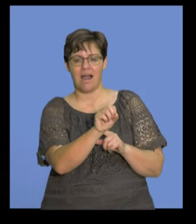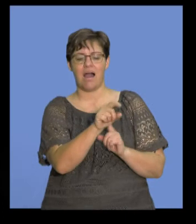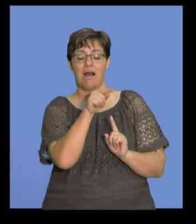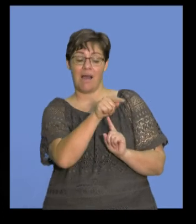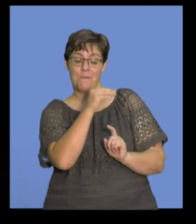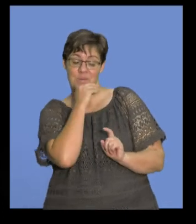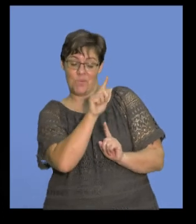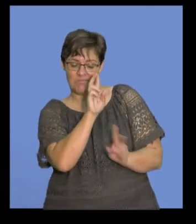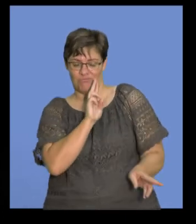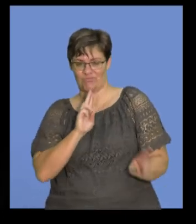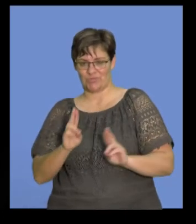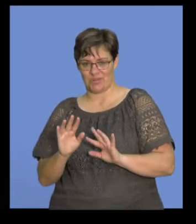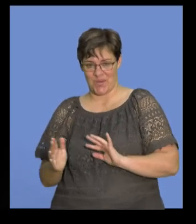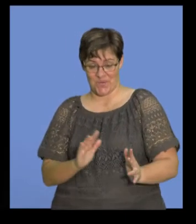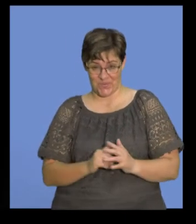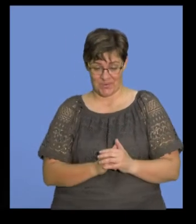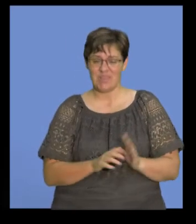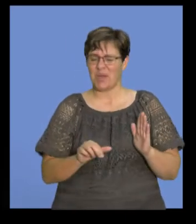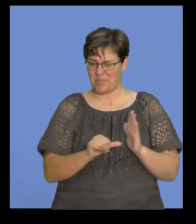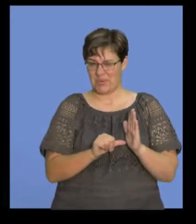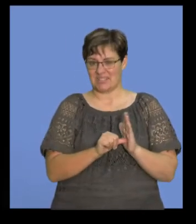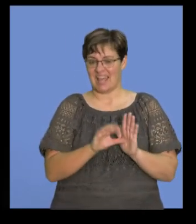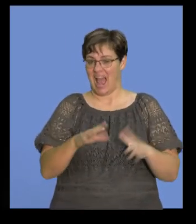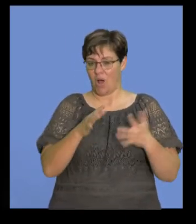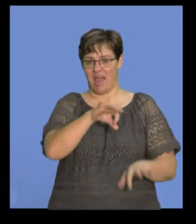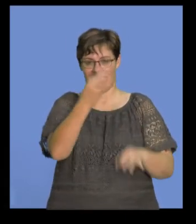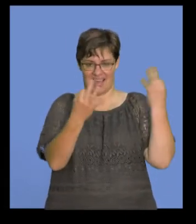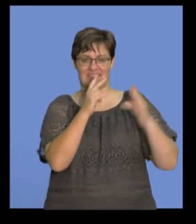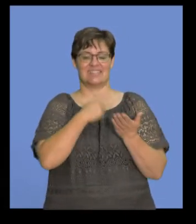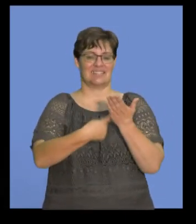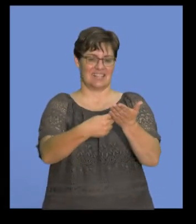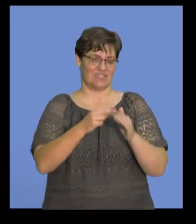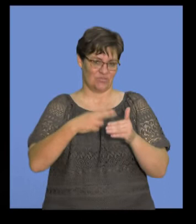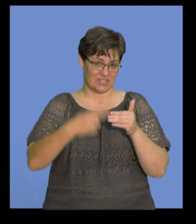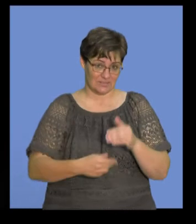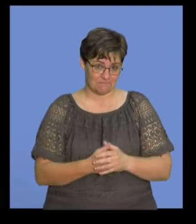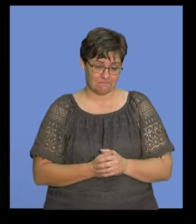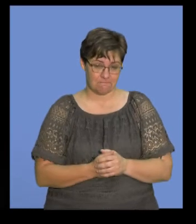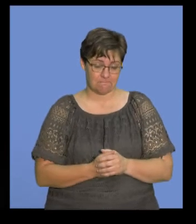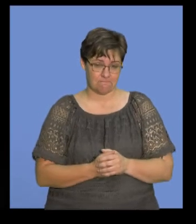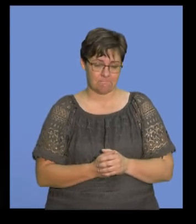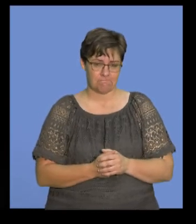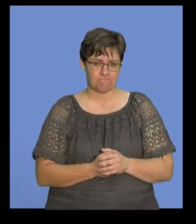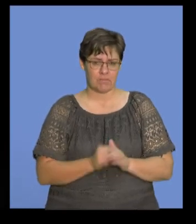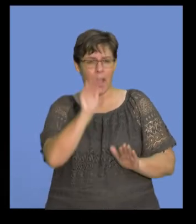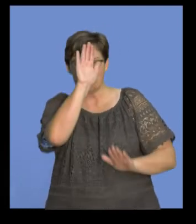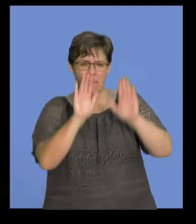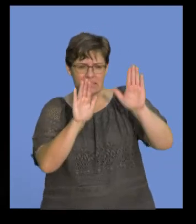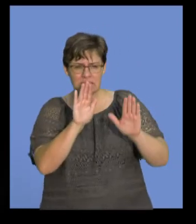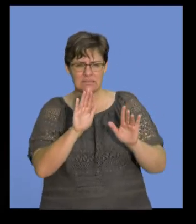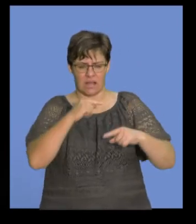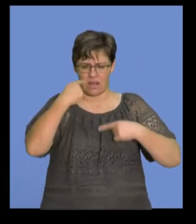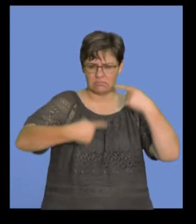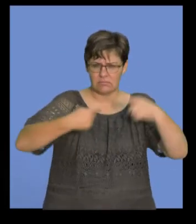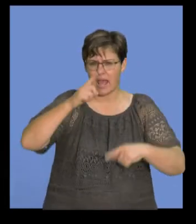to those trends. And that's fundamental to analyzing and discussing results. It is important to look for patterns and trends